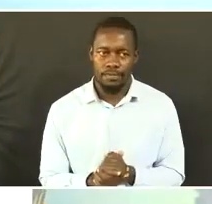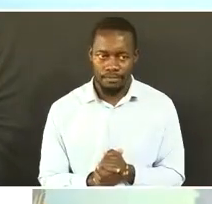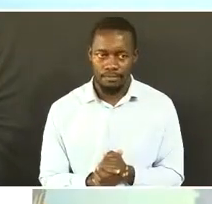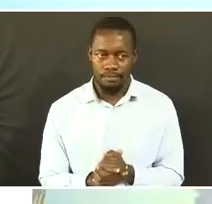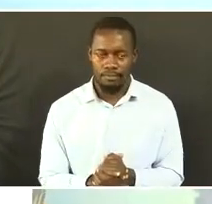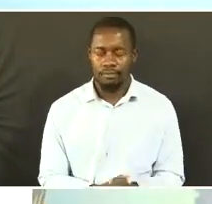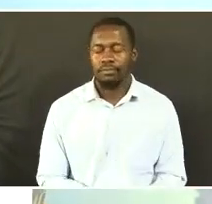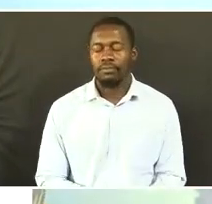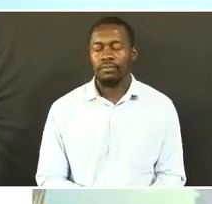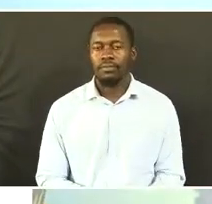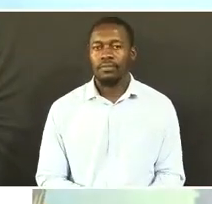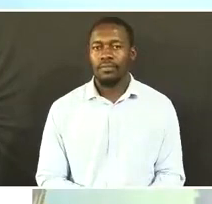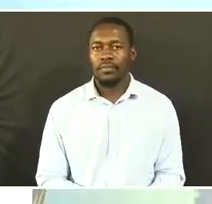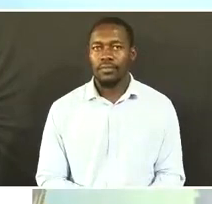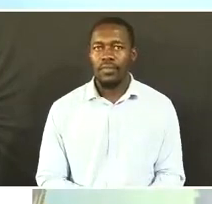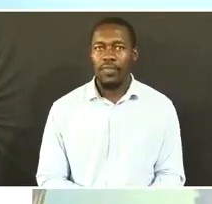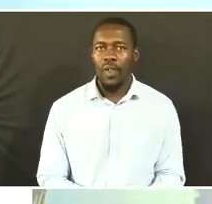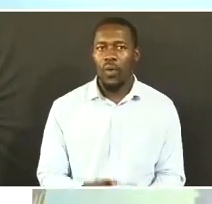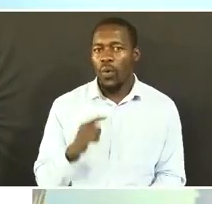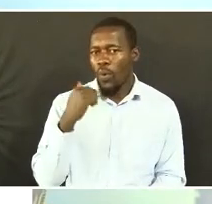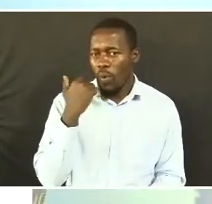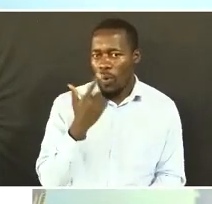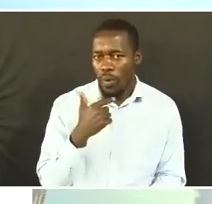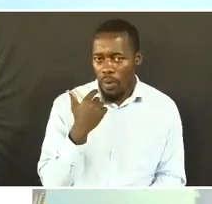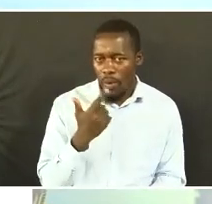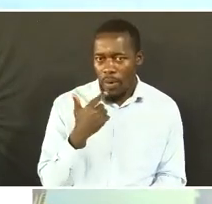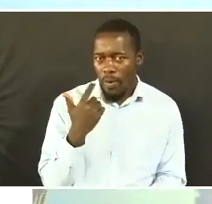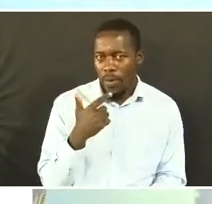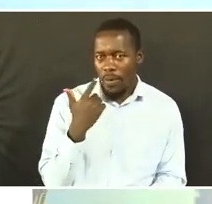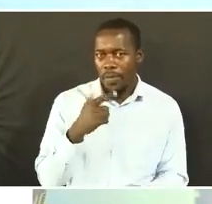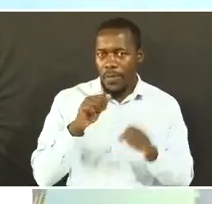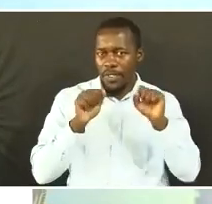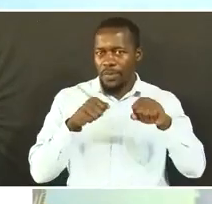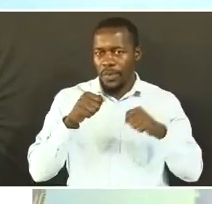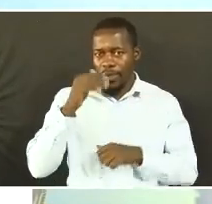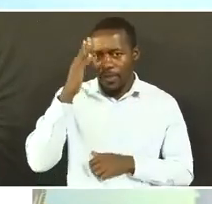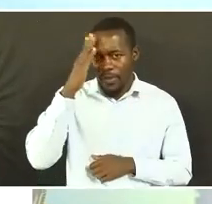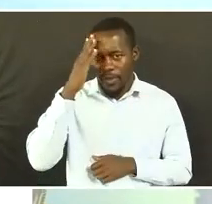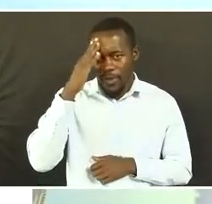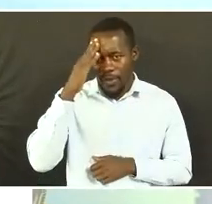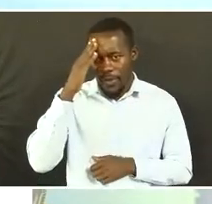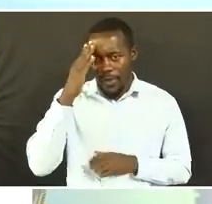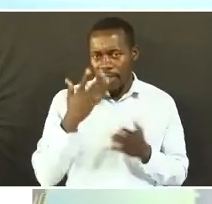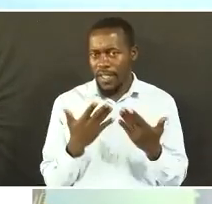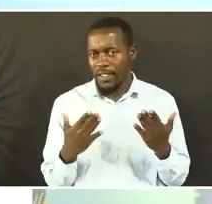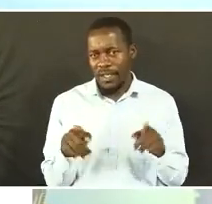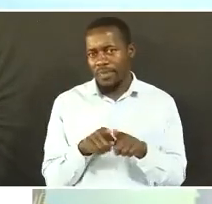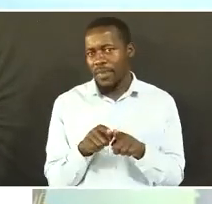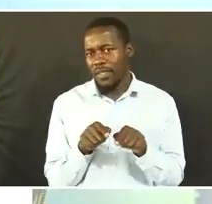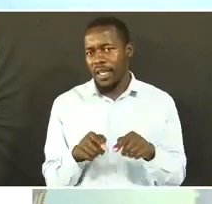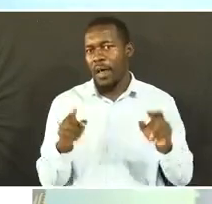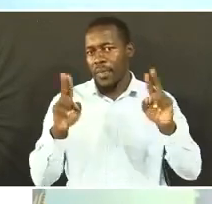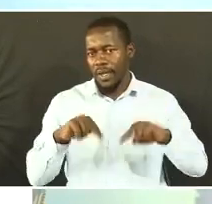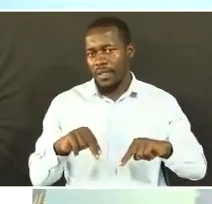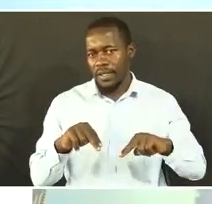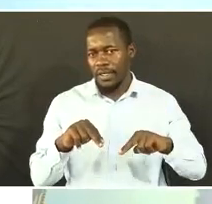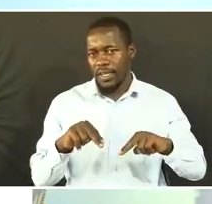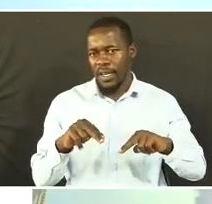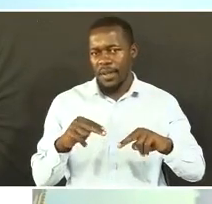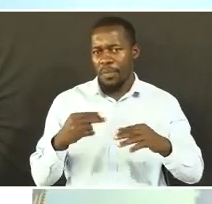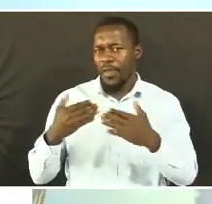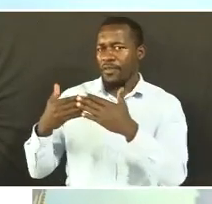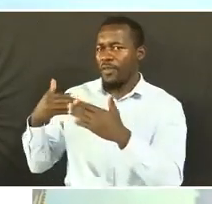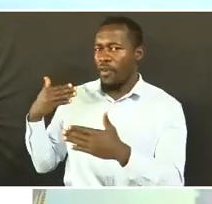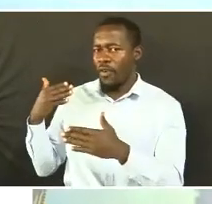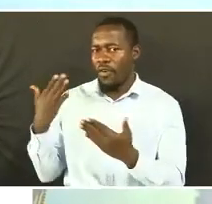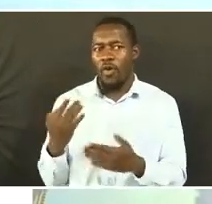even years. Who would have imagined that such a thing could have happened just a few years ago? It can be done